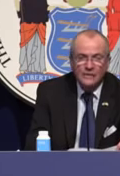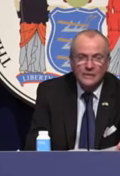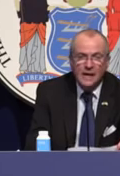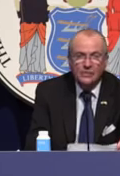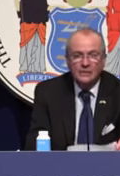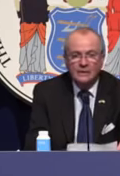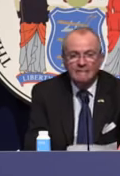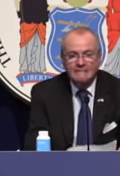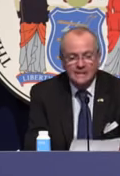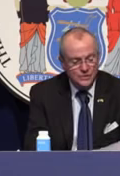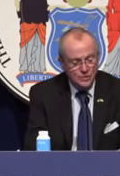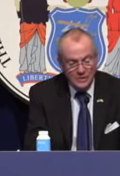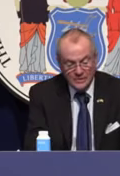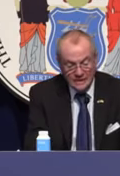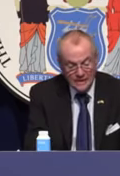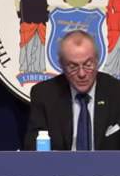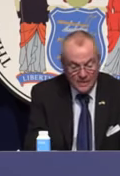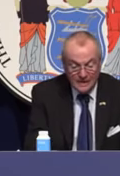staggering